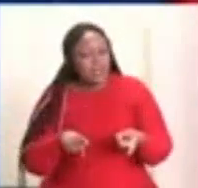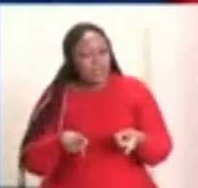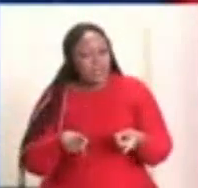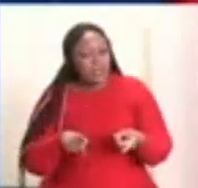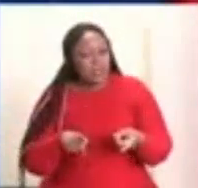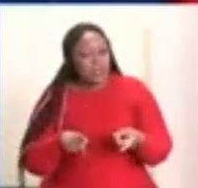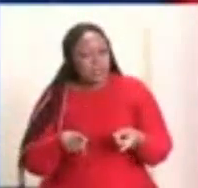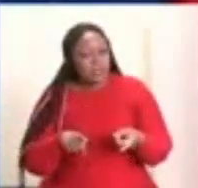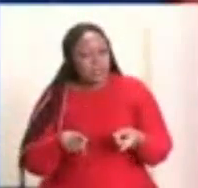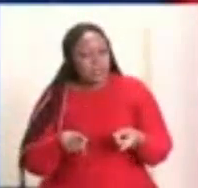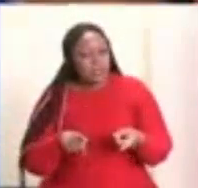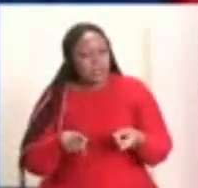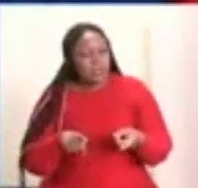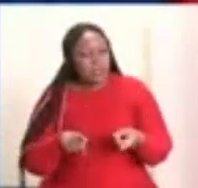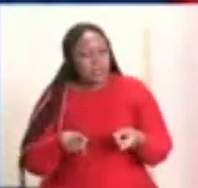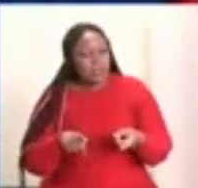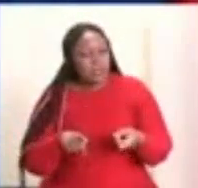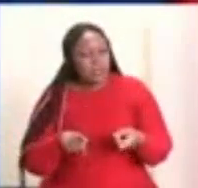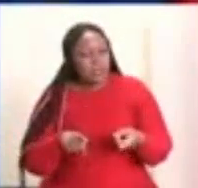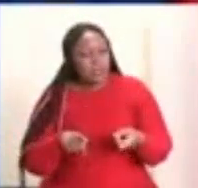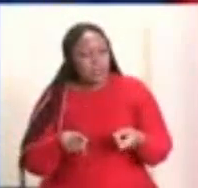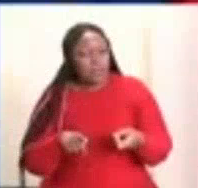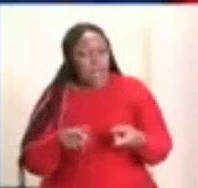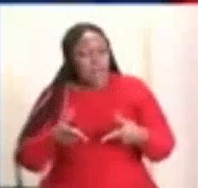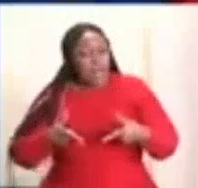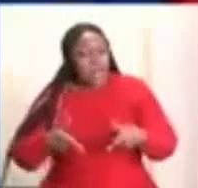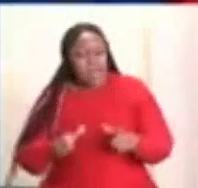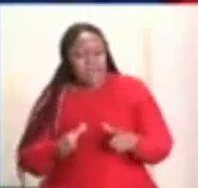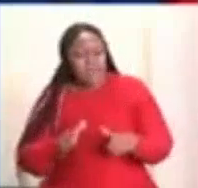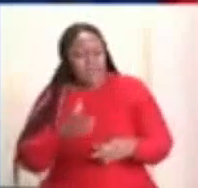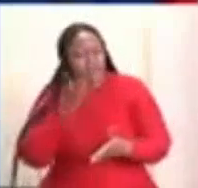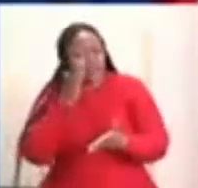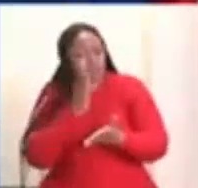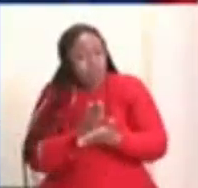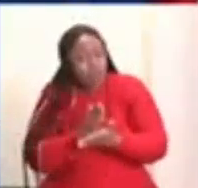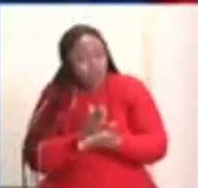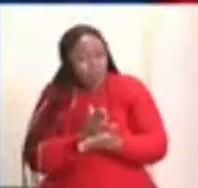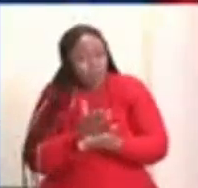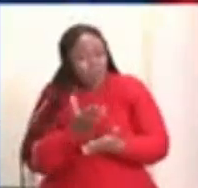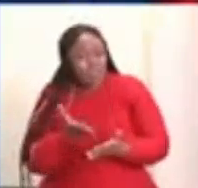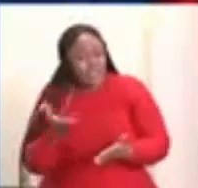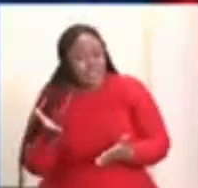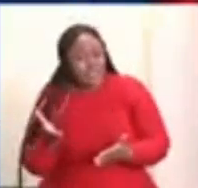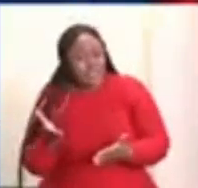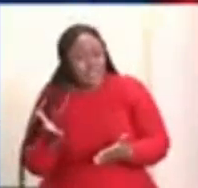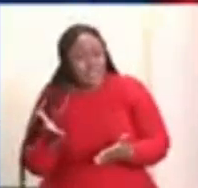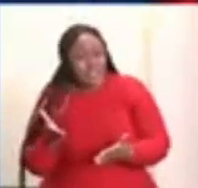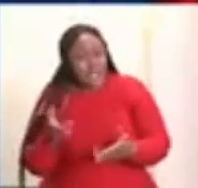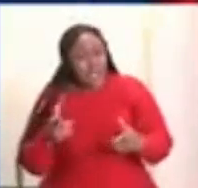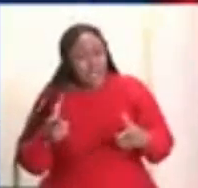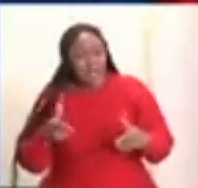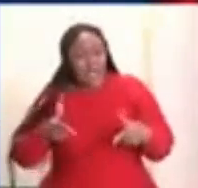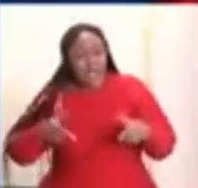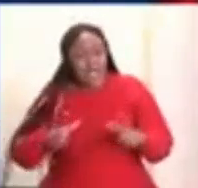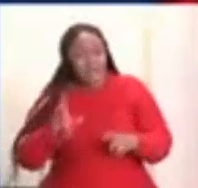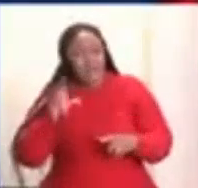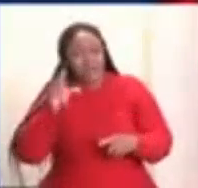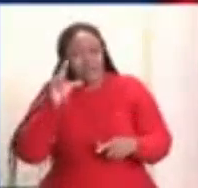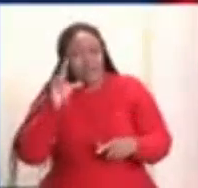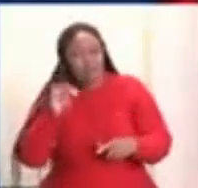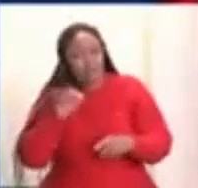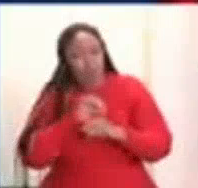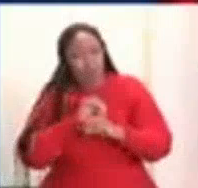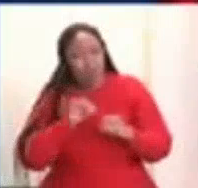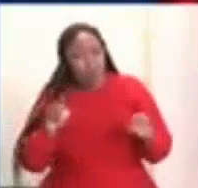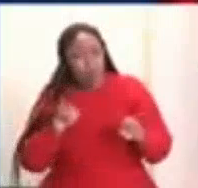go beyond taking the items out of the people's homes. This is almost sacrilegious. It's an insult.